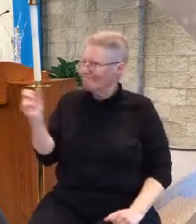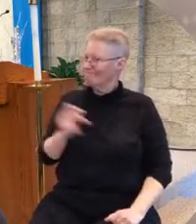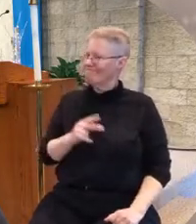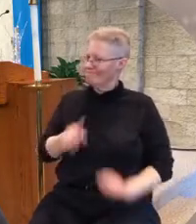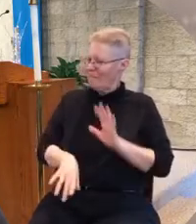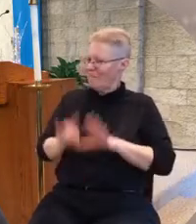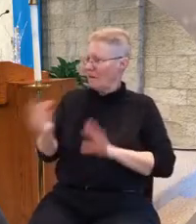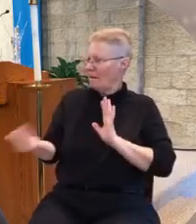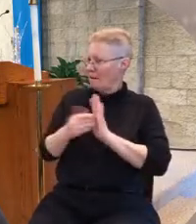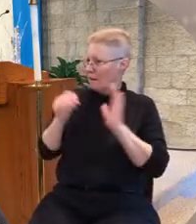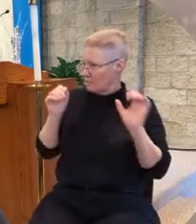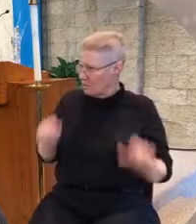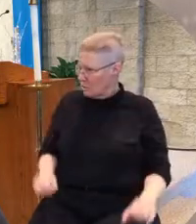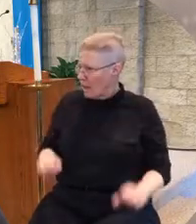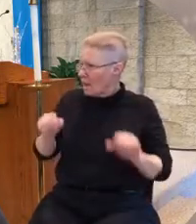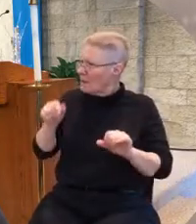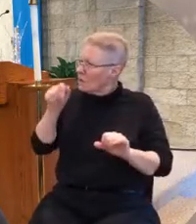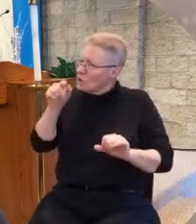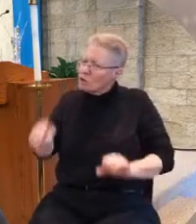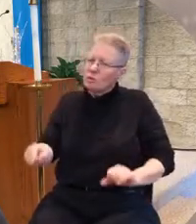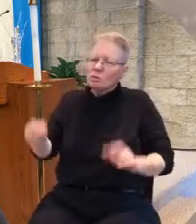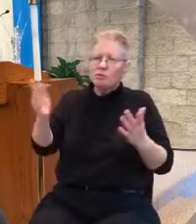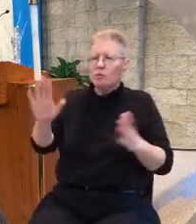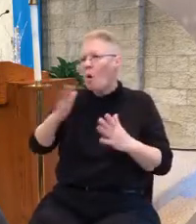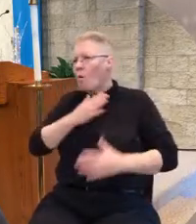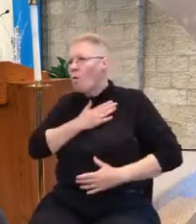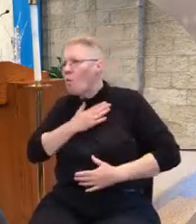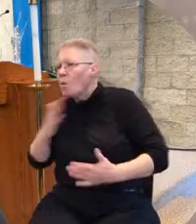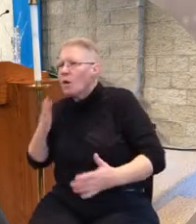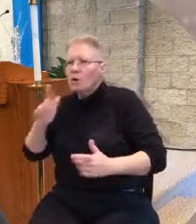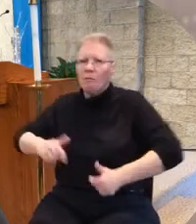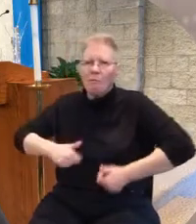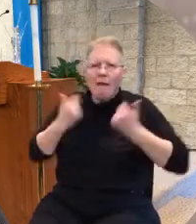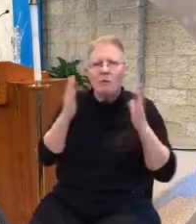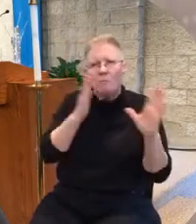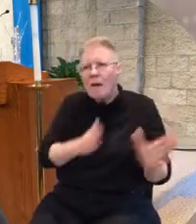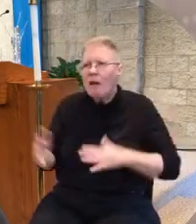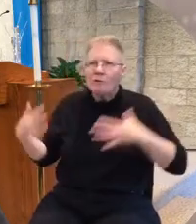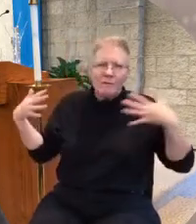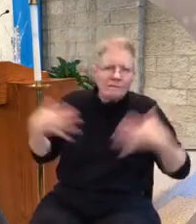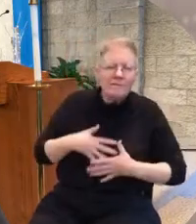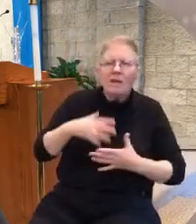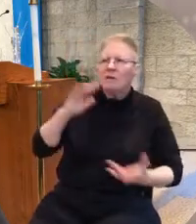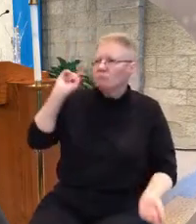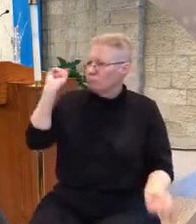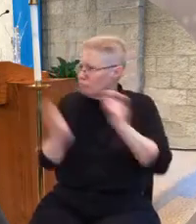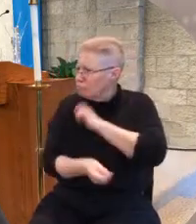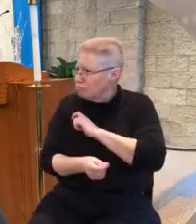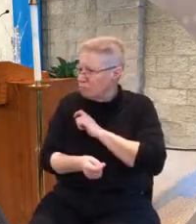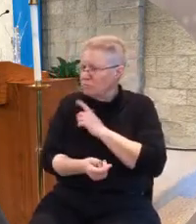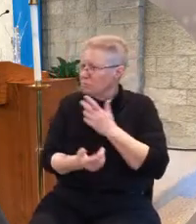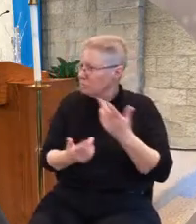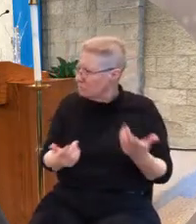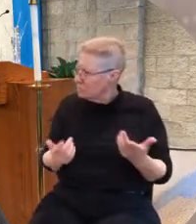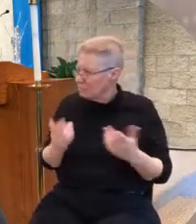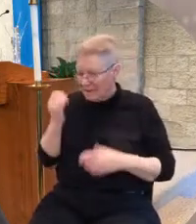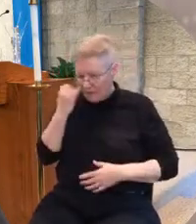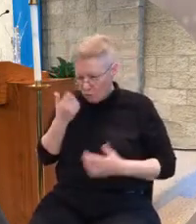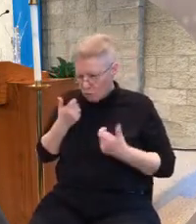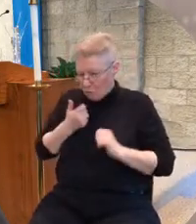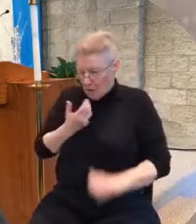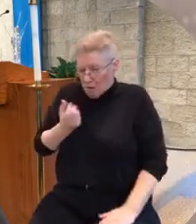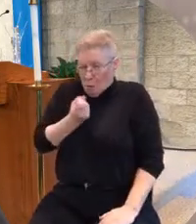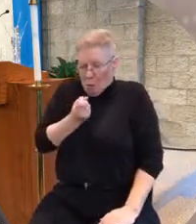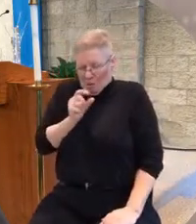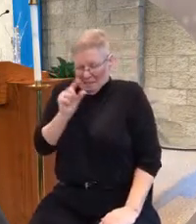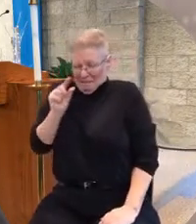will, our life, our patterns, our fears, our little life. Scripture said, if you try to hold on to your little life, you will lose your soul. But if you give up your little